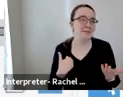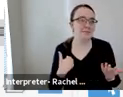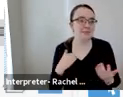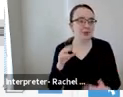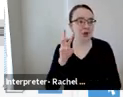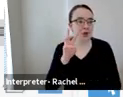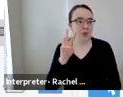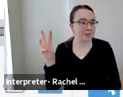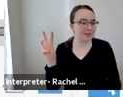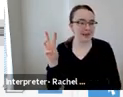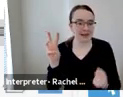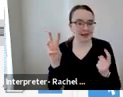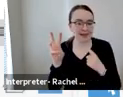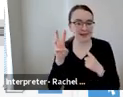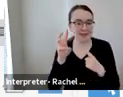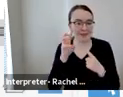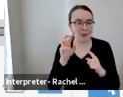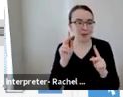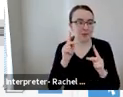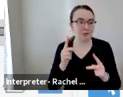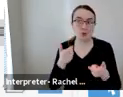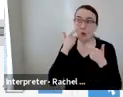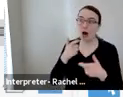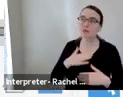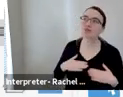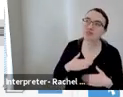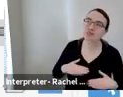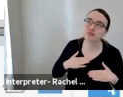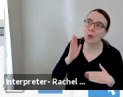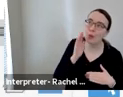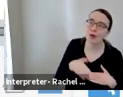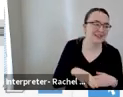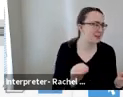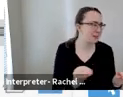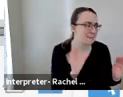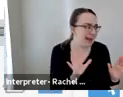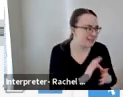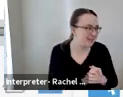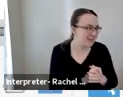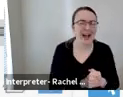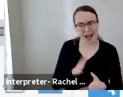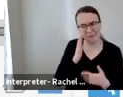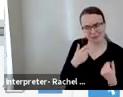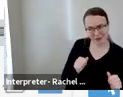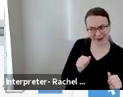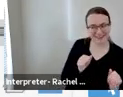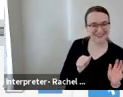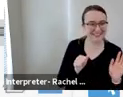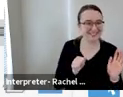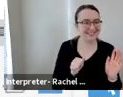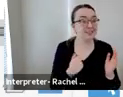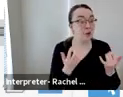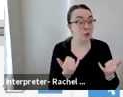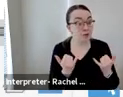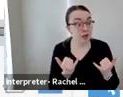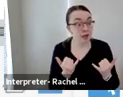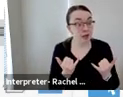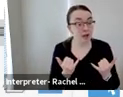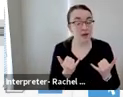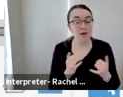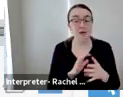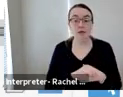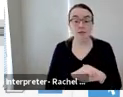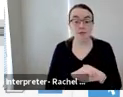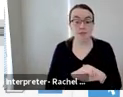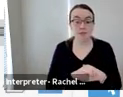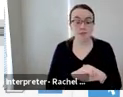website where you just entertain people with this. Magical. Okay. All right. So now we've gotta